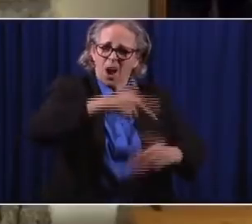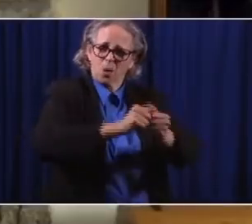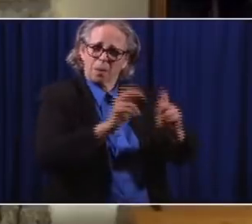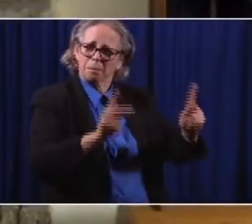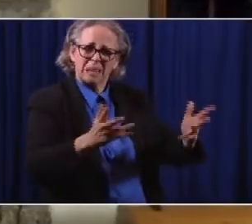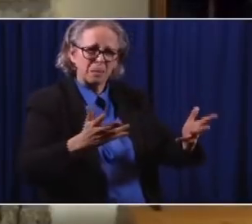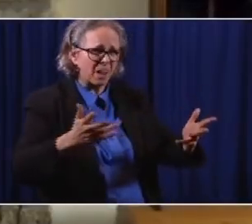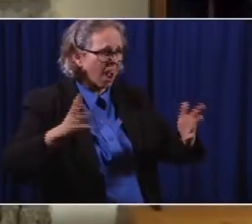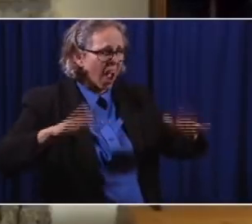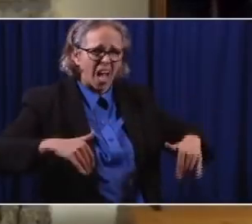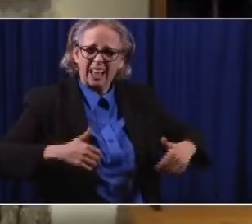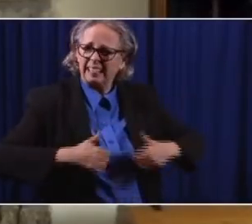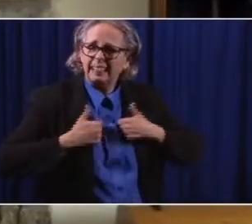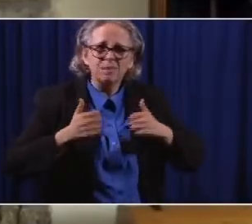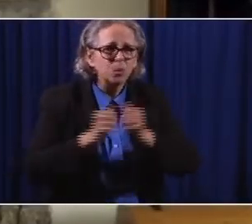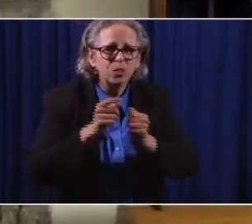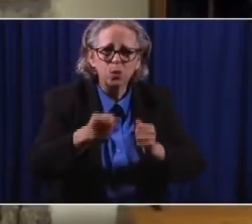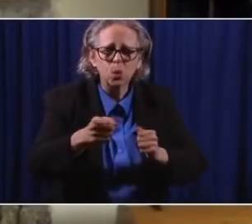ones.